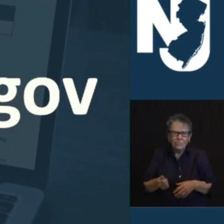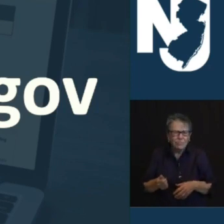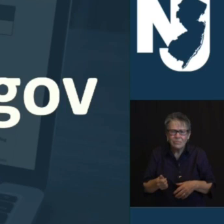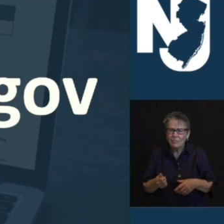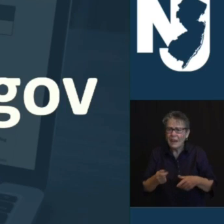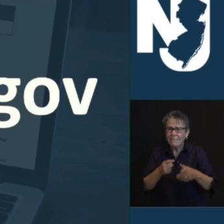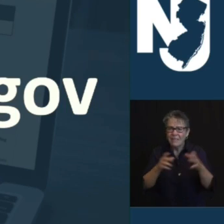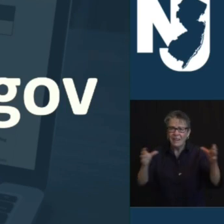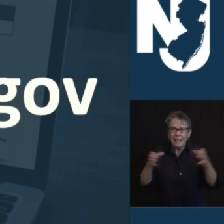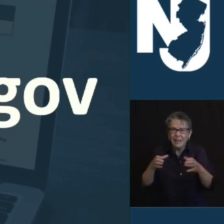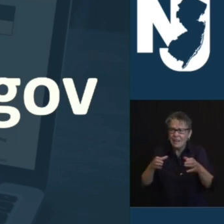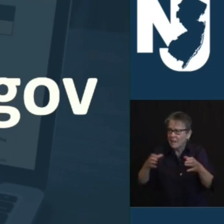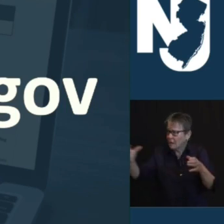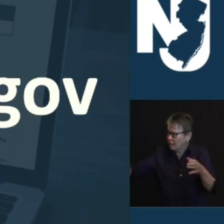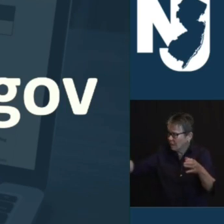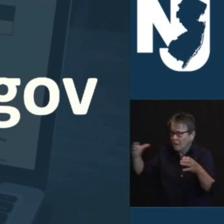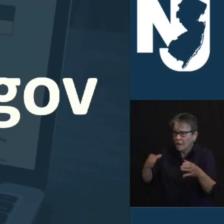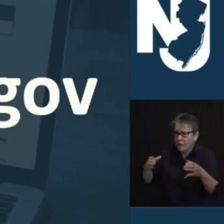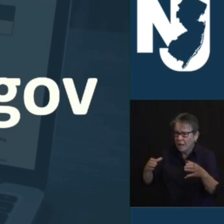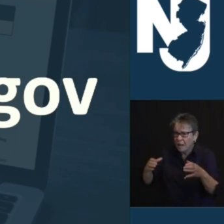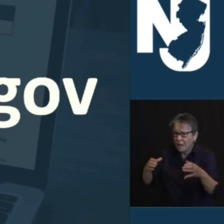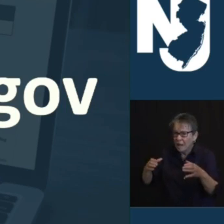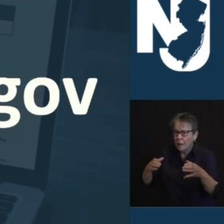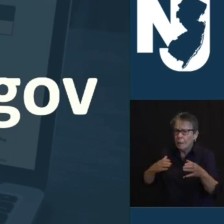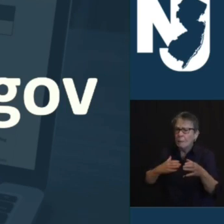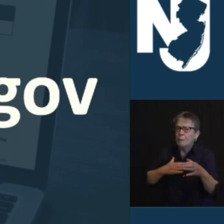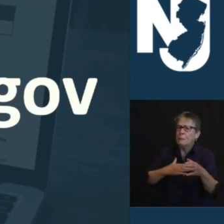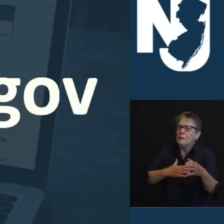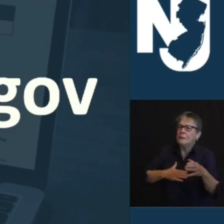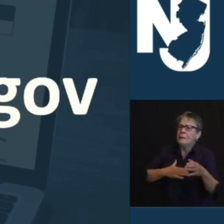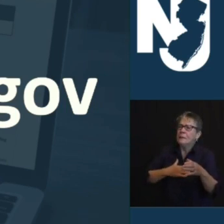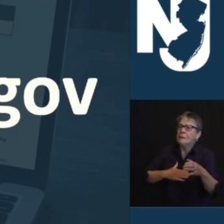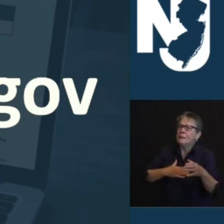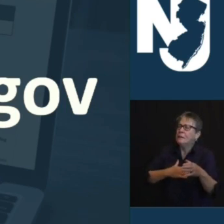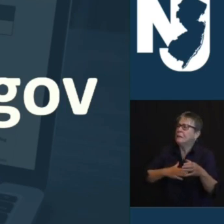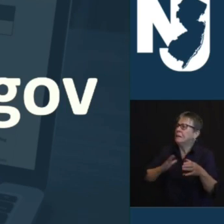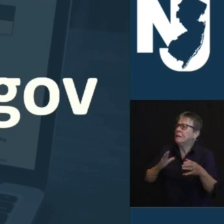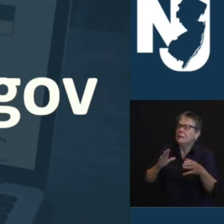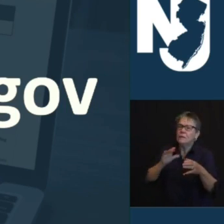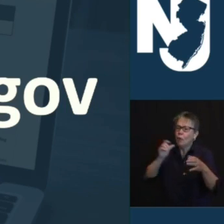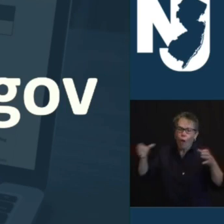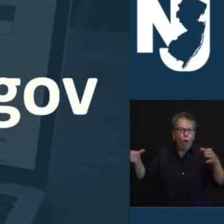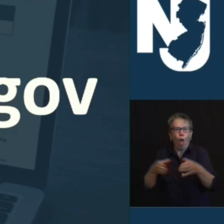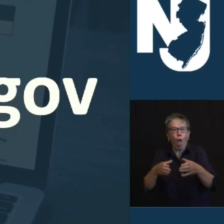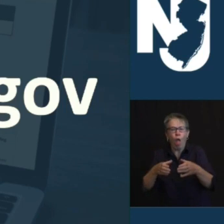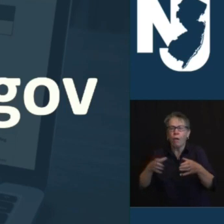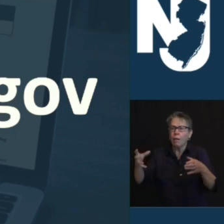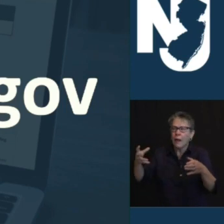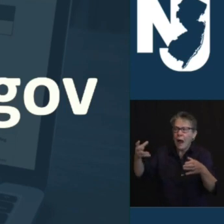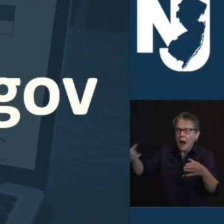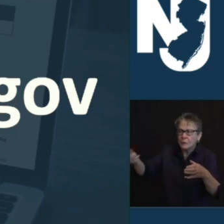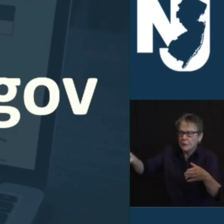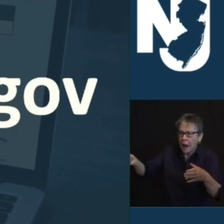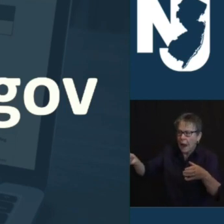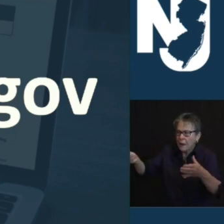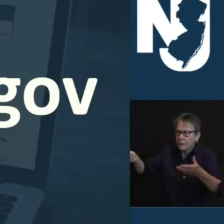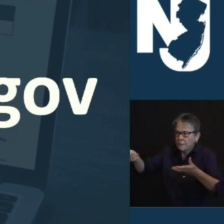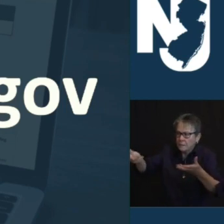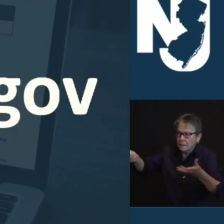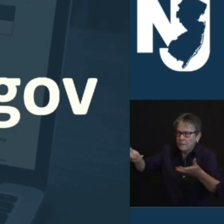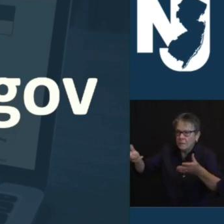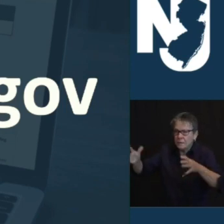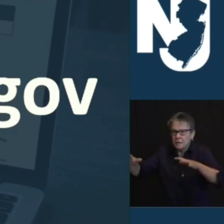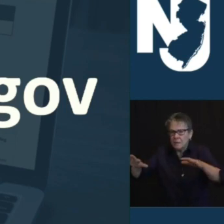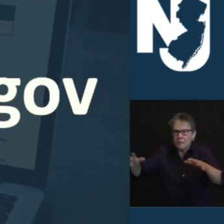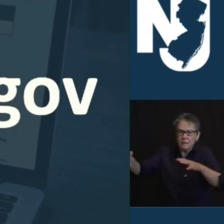bigger group, and I beg you not to do that, please do it only outside, where social distancing can be better ensured so you can better